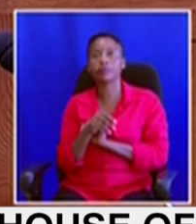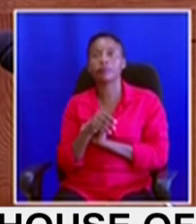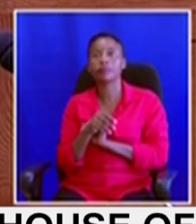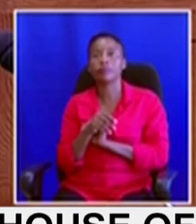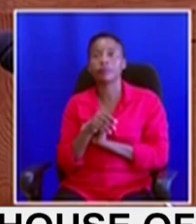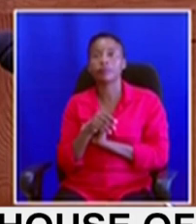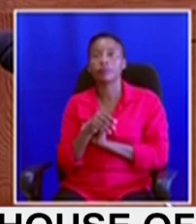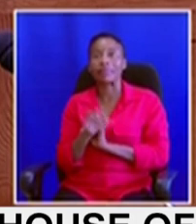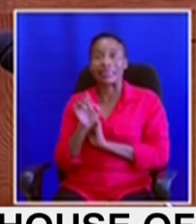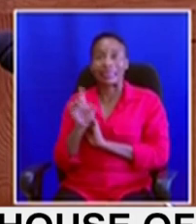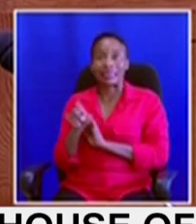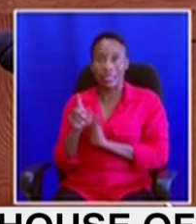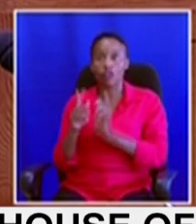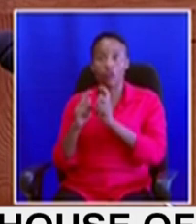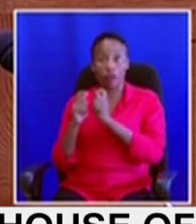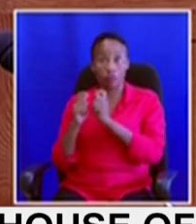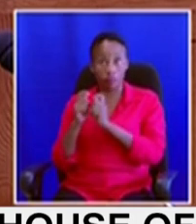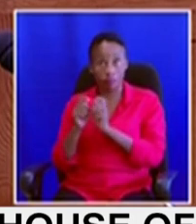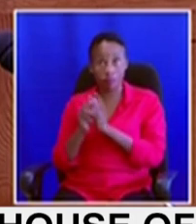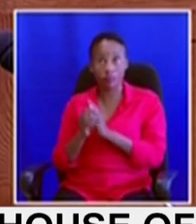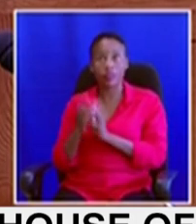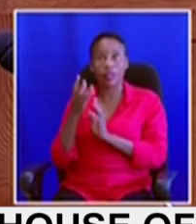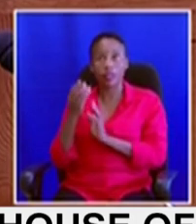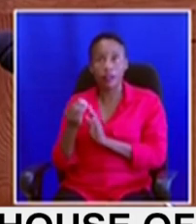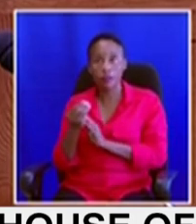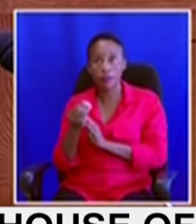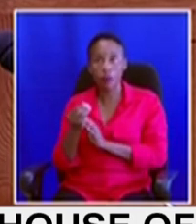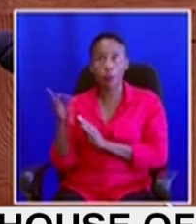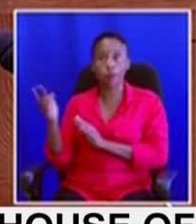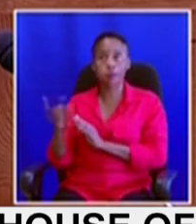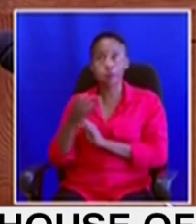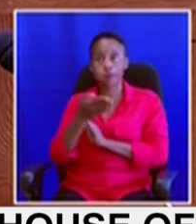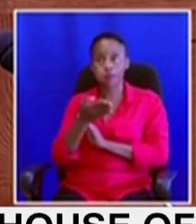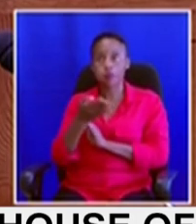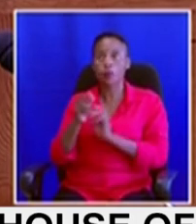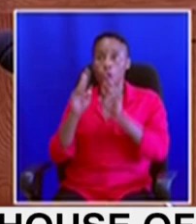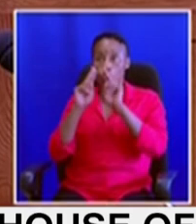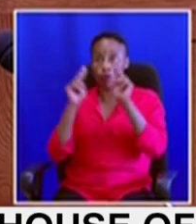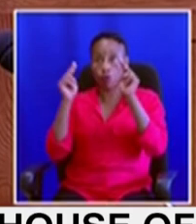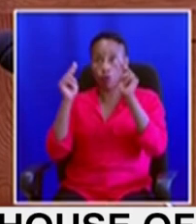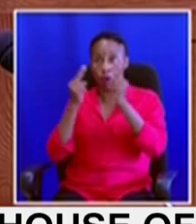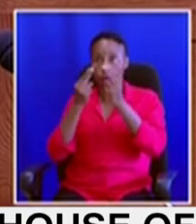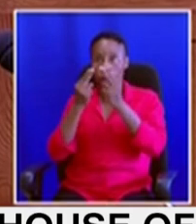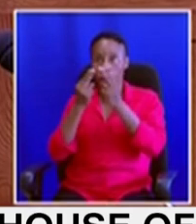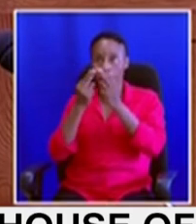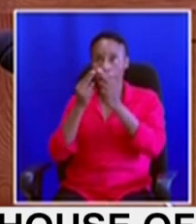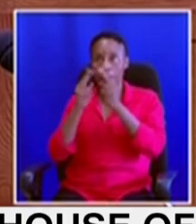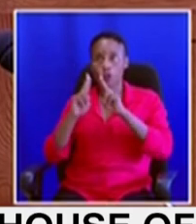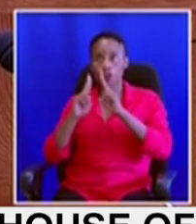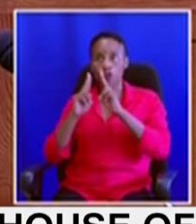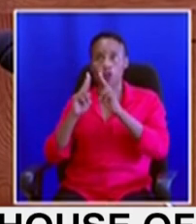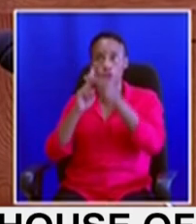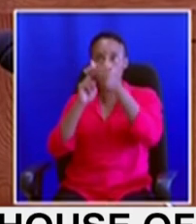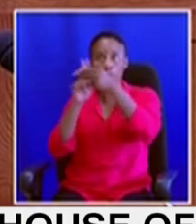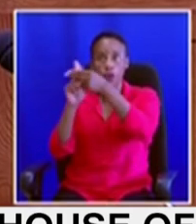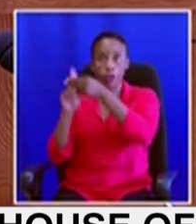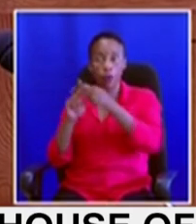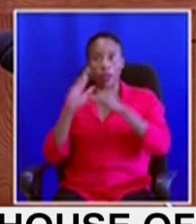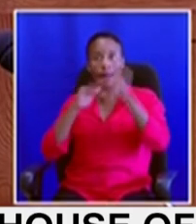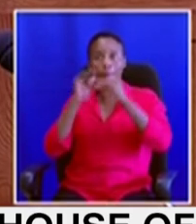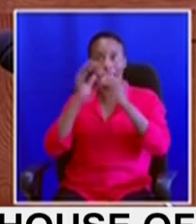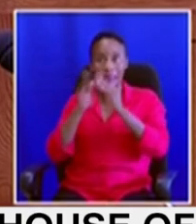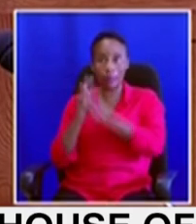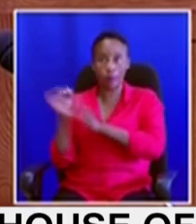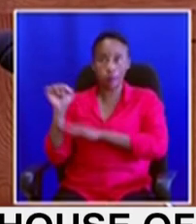the cudgels and having come to the union buildings to raise these very